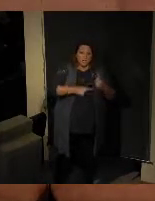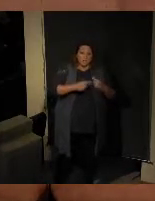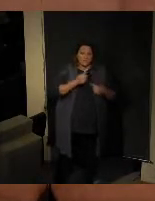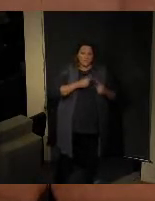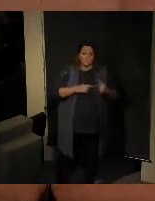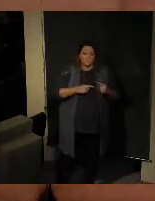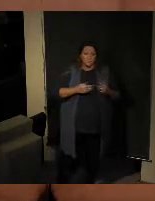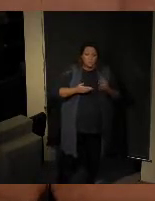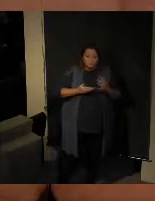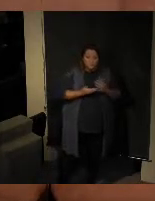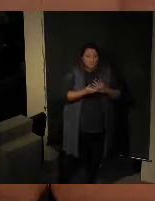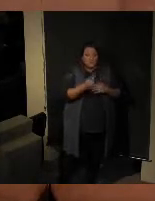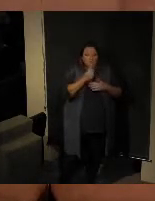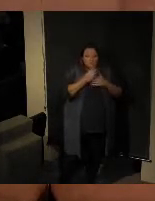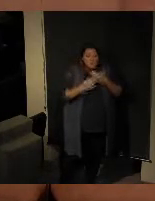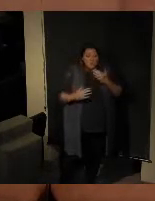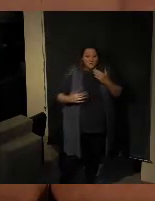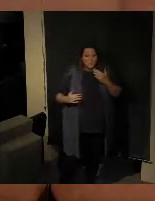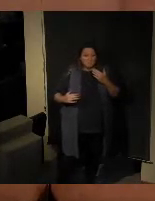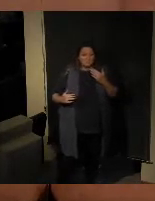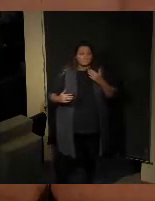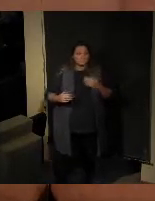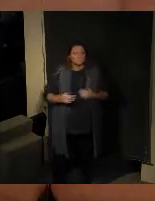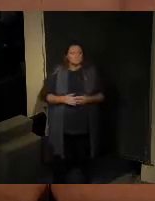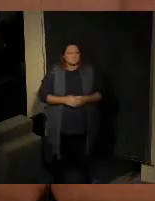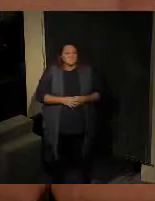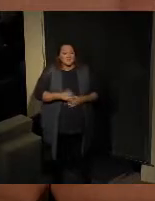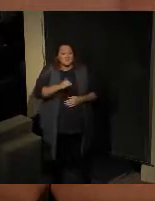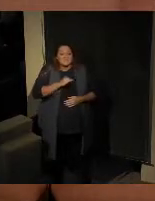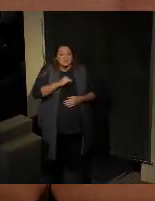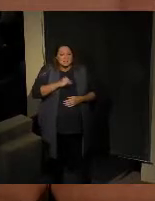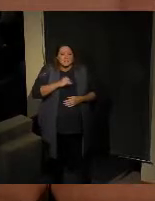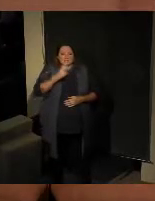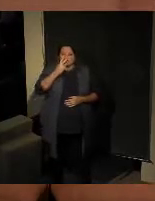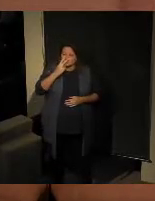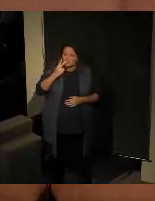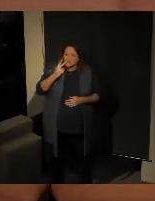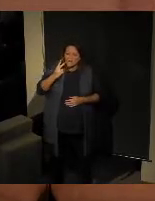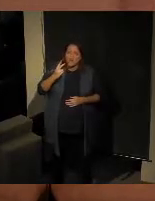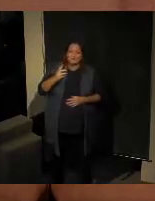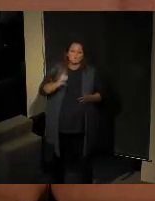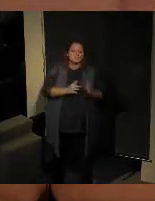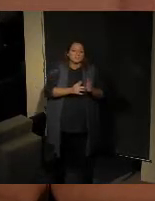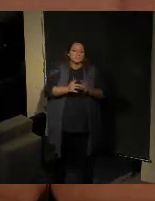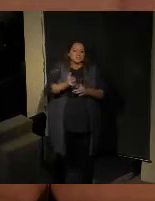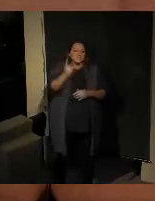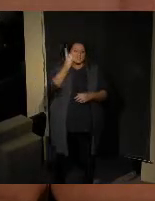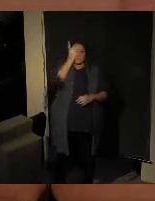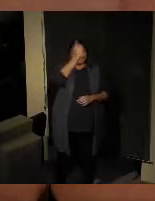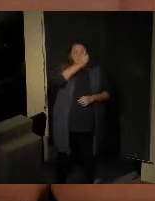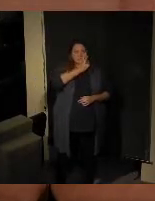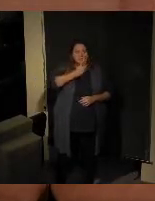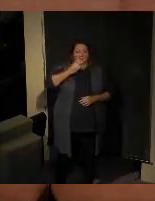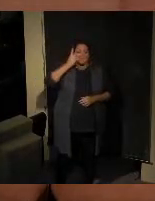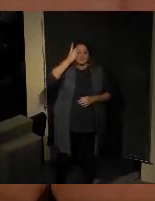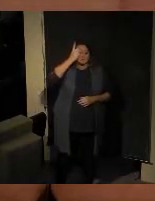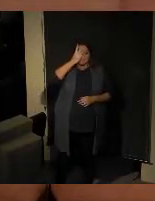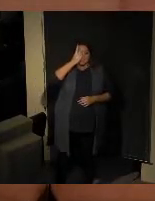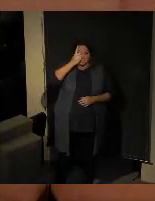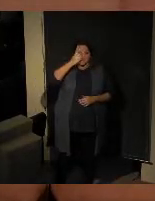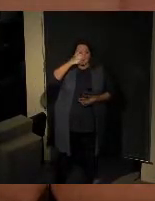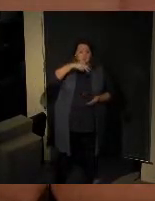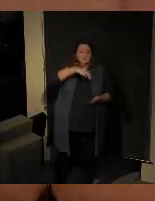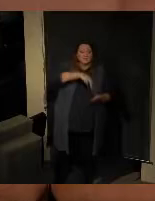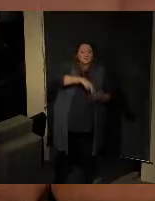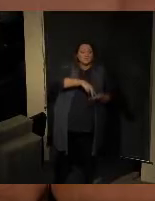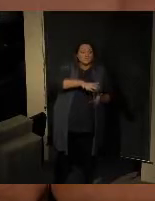And then I plainly saw his face. He then stood up to take my place. Tears